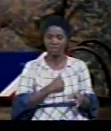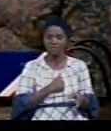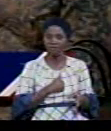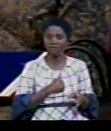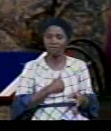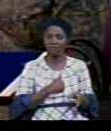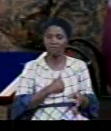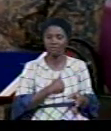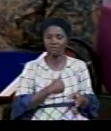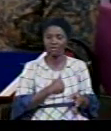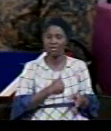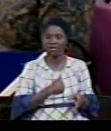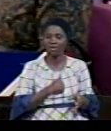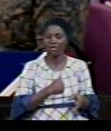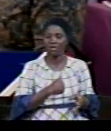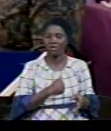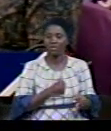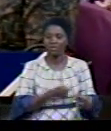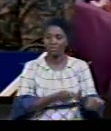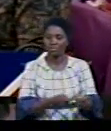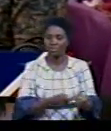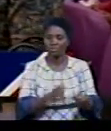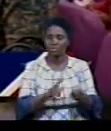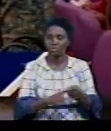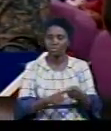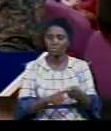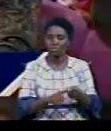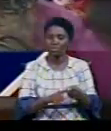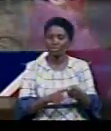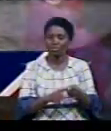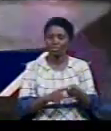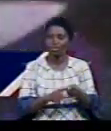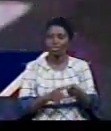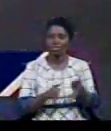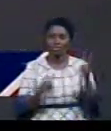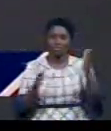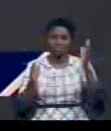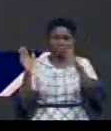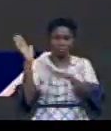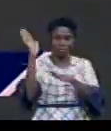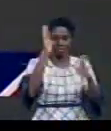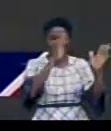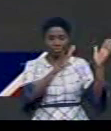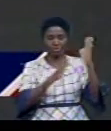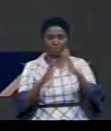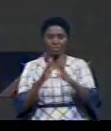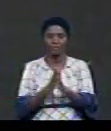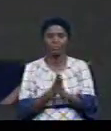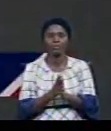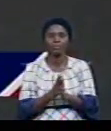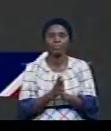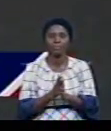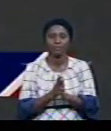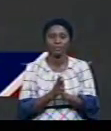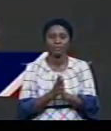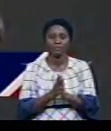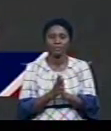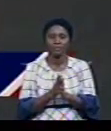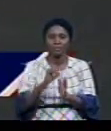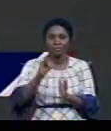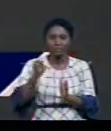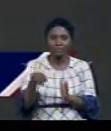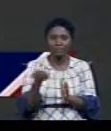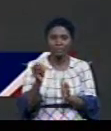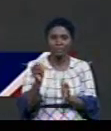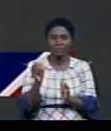self-subjection to storms. We're looking at Jonah chapter 1, and we're looking